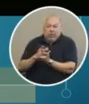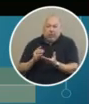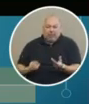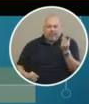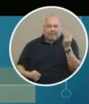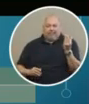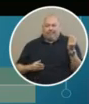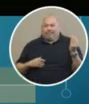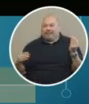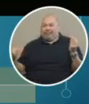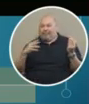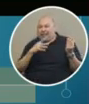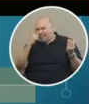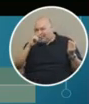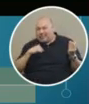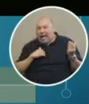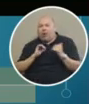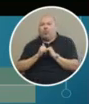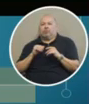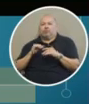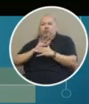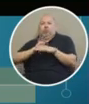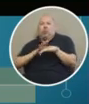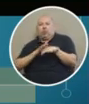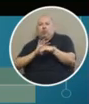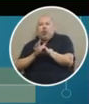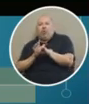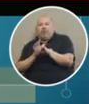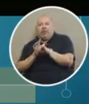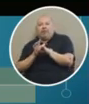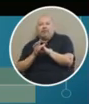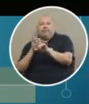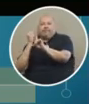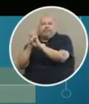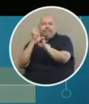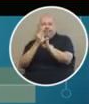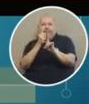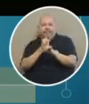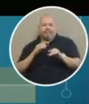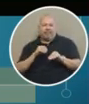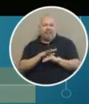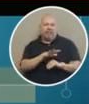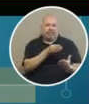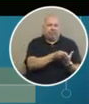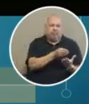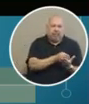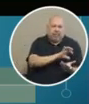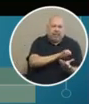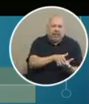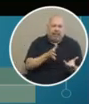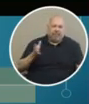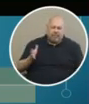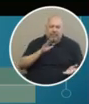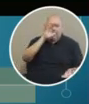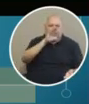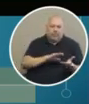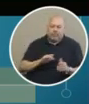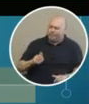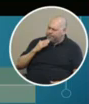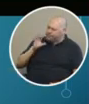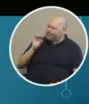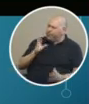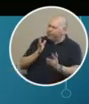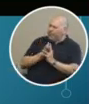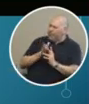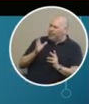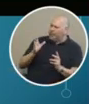is affected because obviously it all depends on the employments. Next slide. Monica, if I can chime